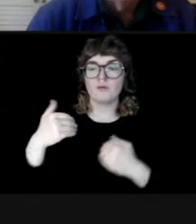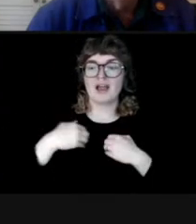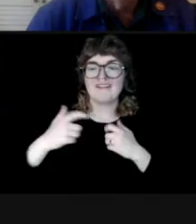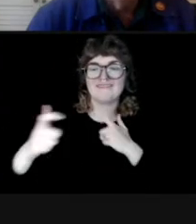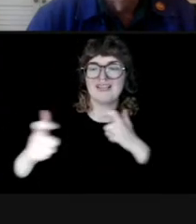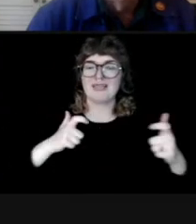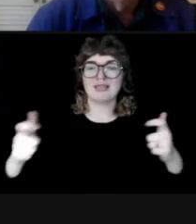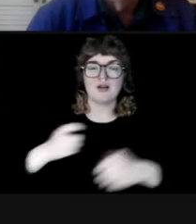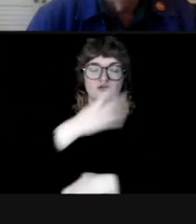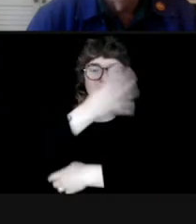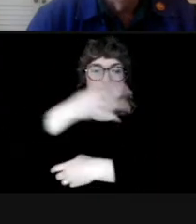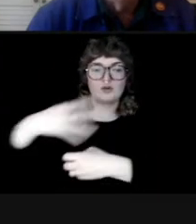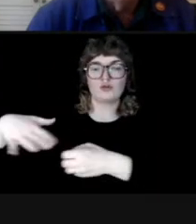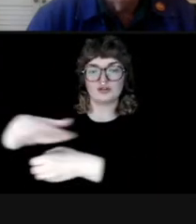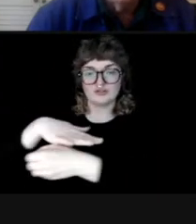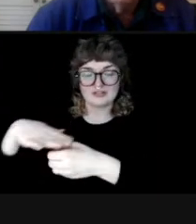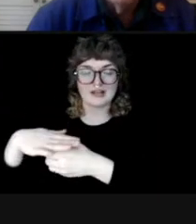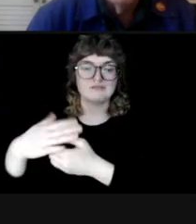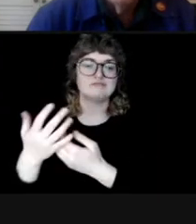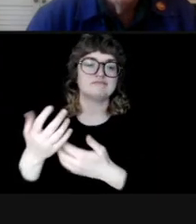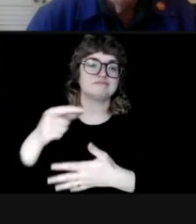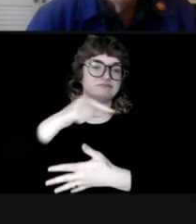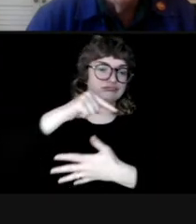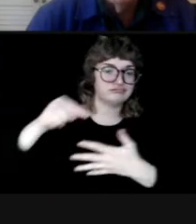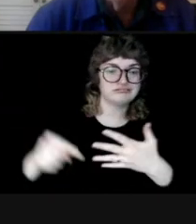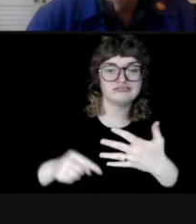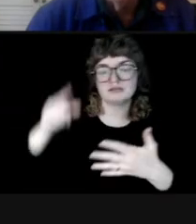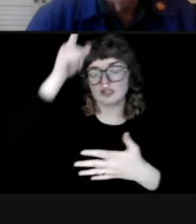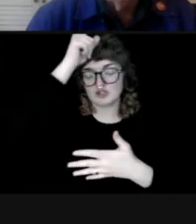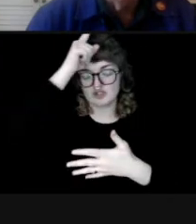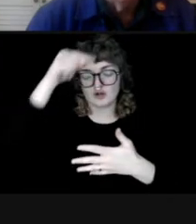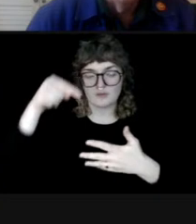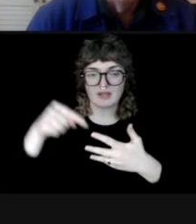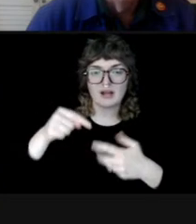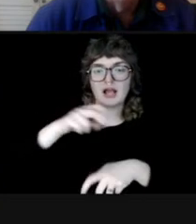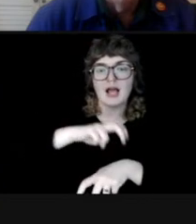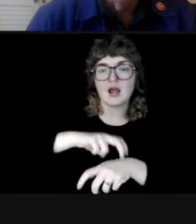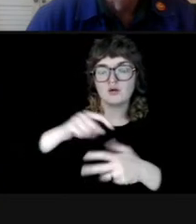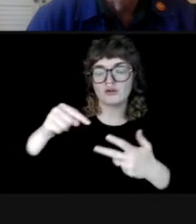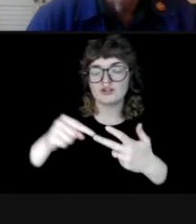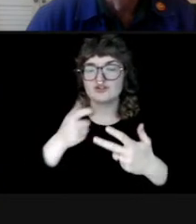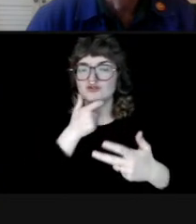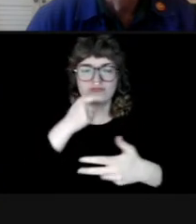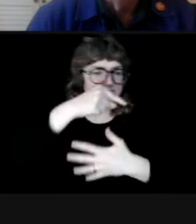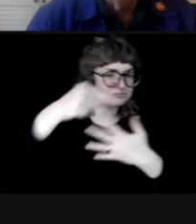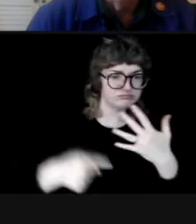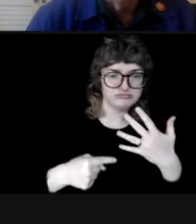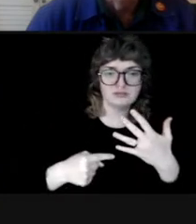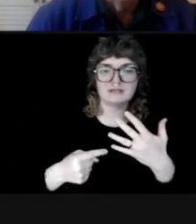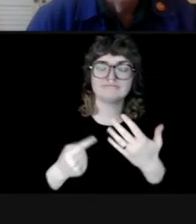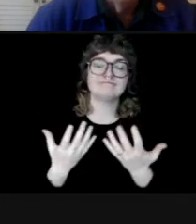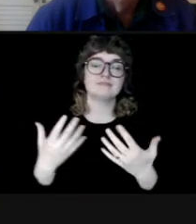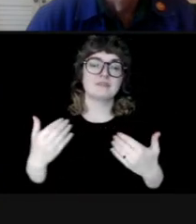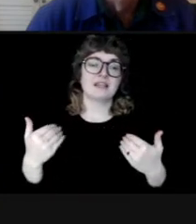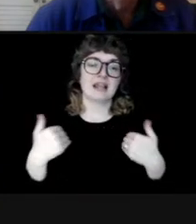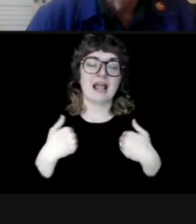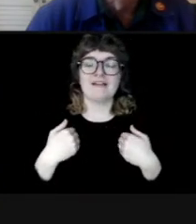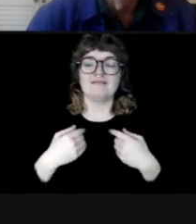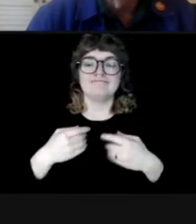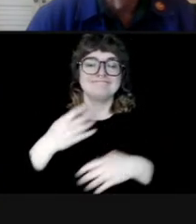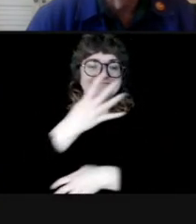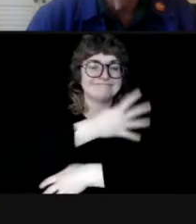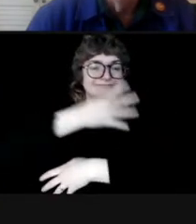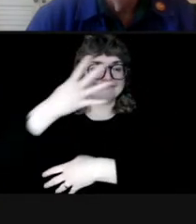of Irish, German, and Jewish immigrants. Today's immigrants from many other parts of the world share their culture and their firsts